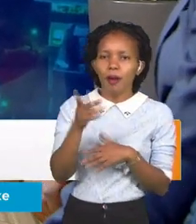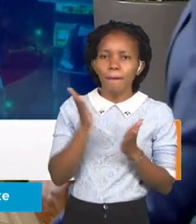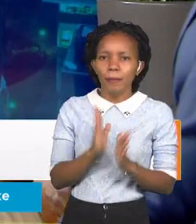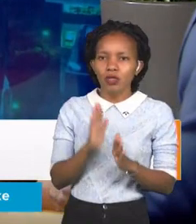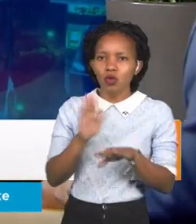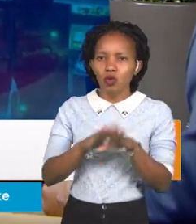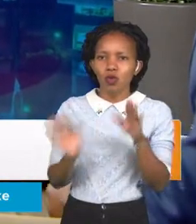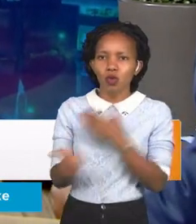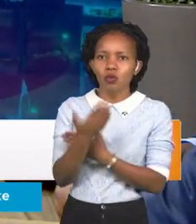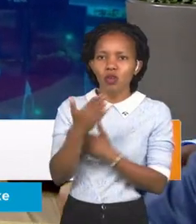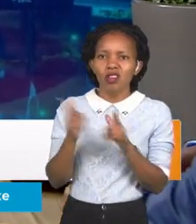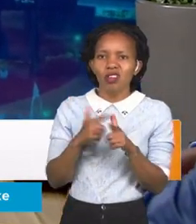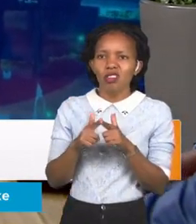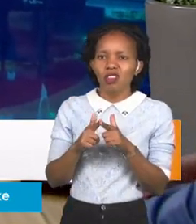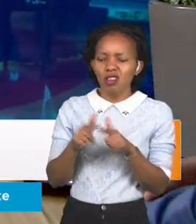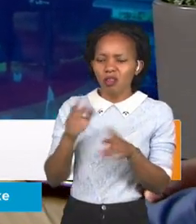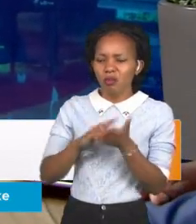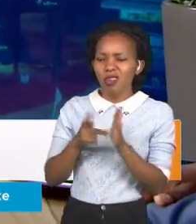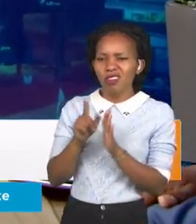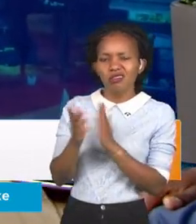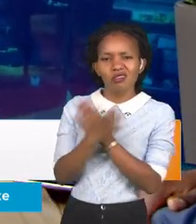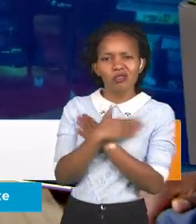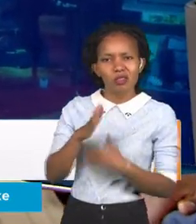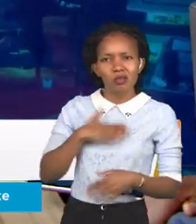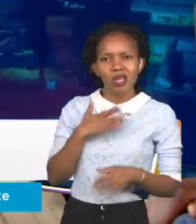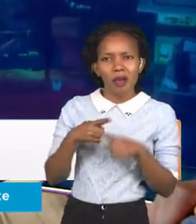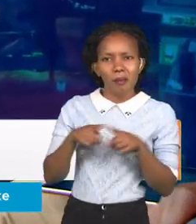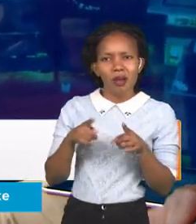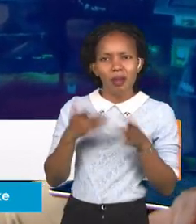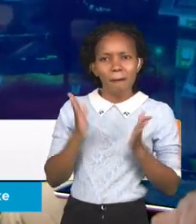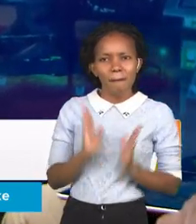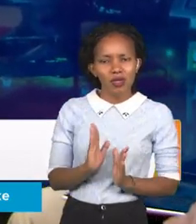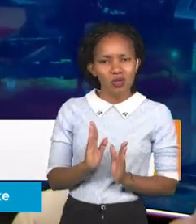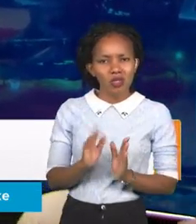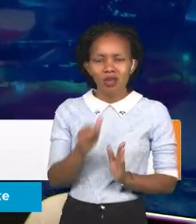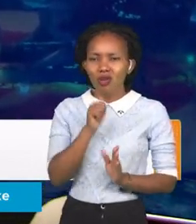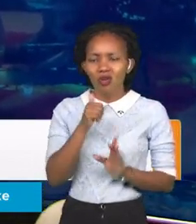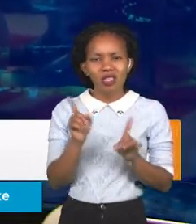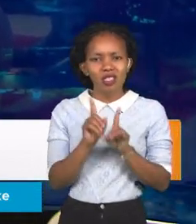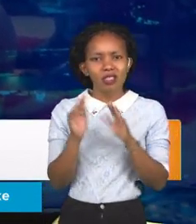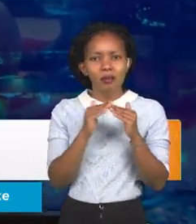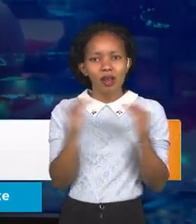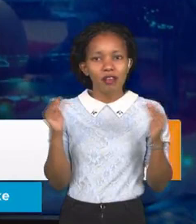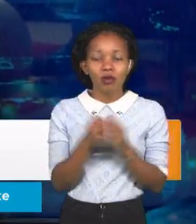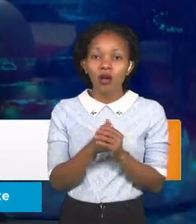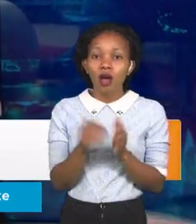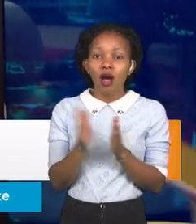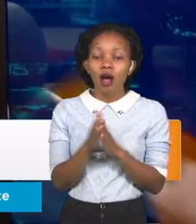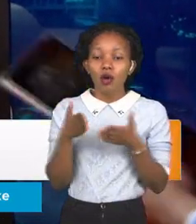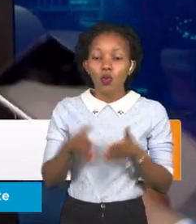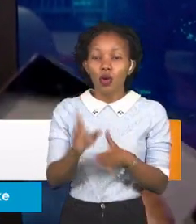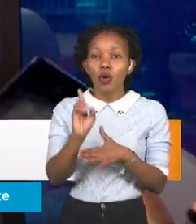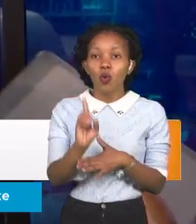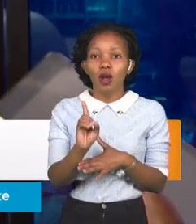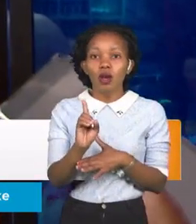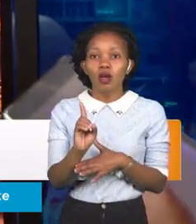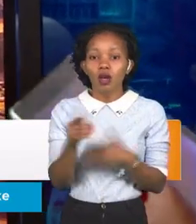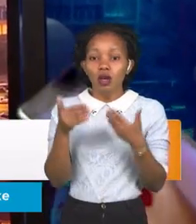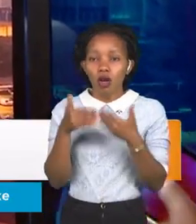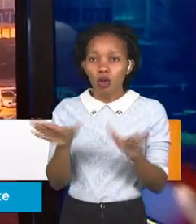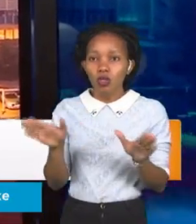So meaning they are my friends. But the person does not carry you at the same level. And one of the ways to deal with losses